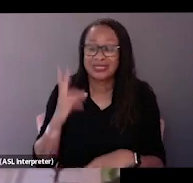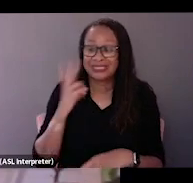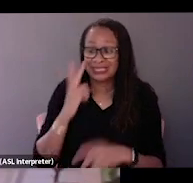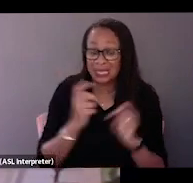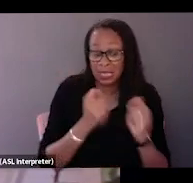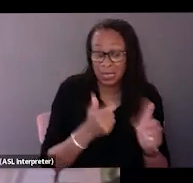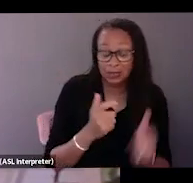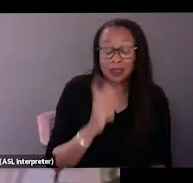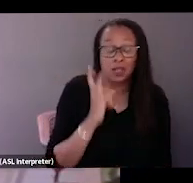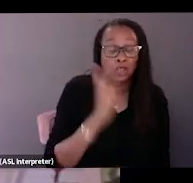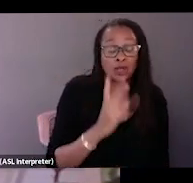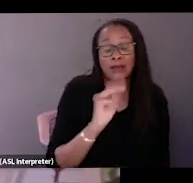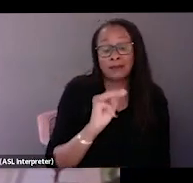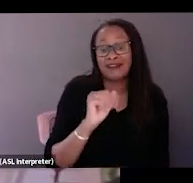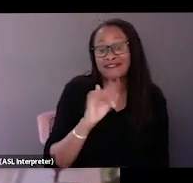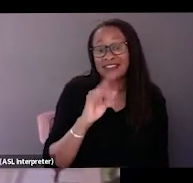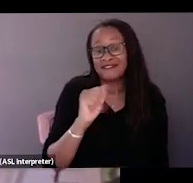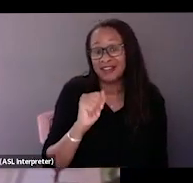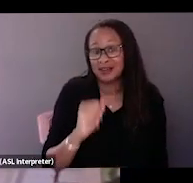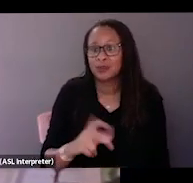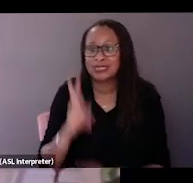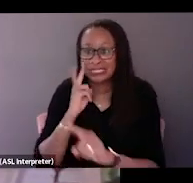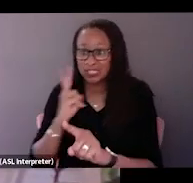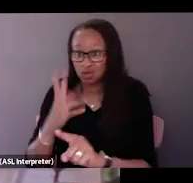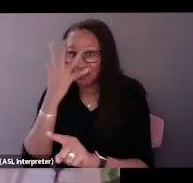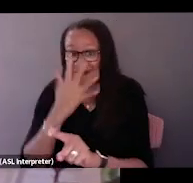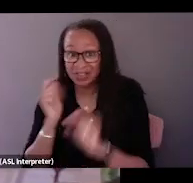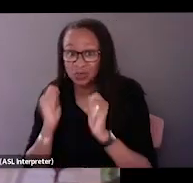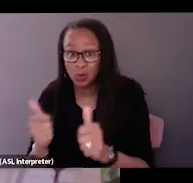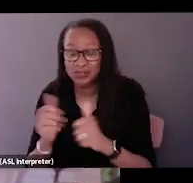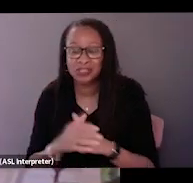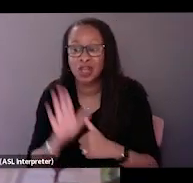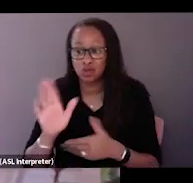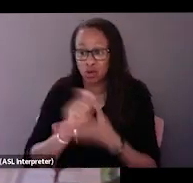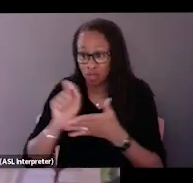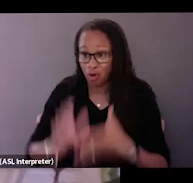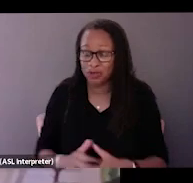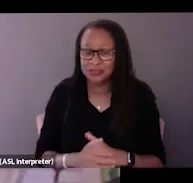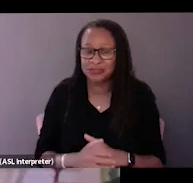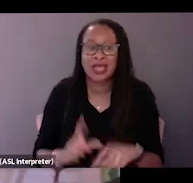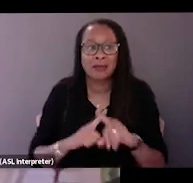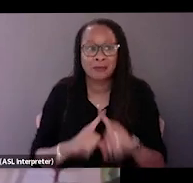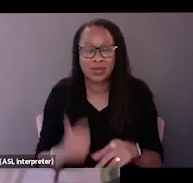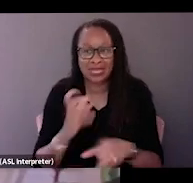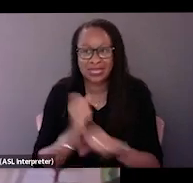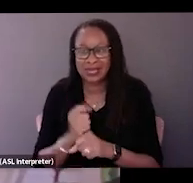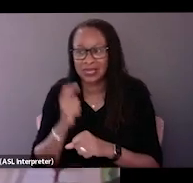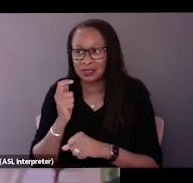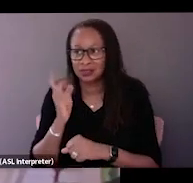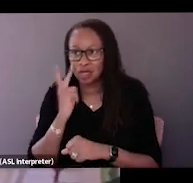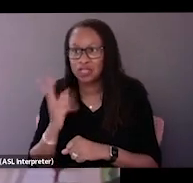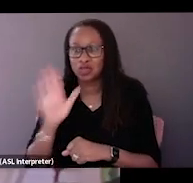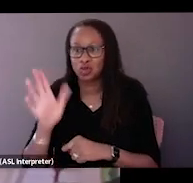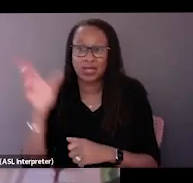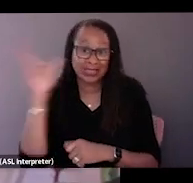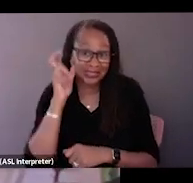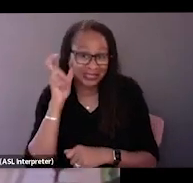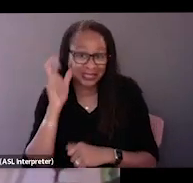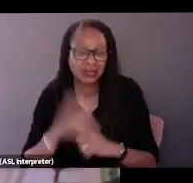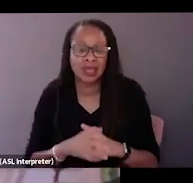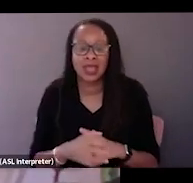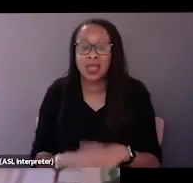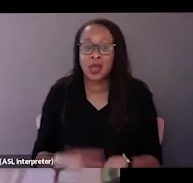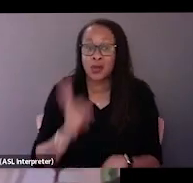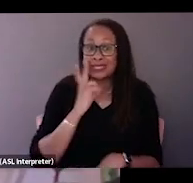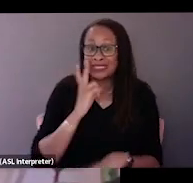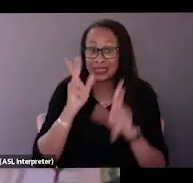get glimpses of you, and then you're the author, but we also get glimpses of you listening. We get glimpses of your, the person